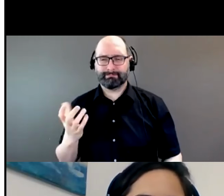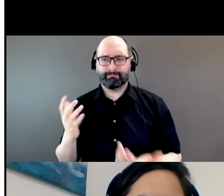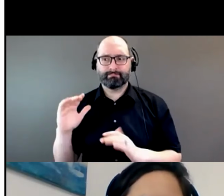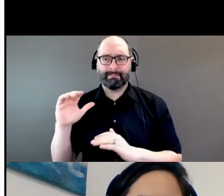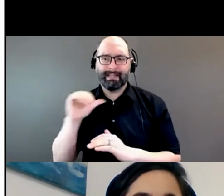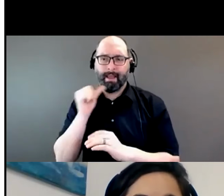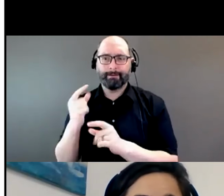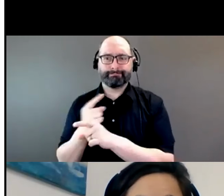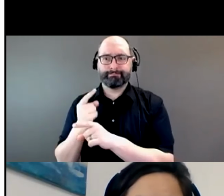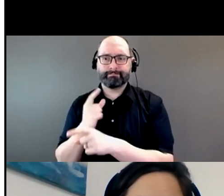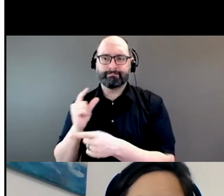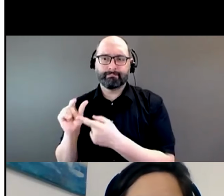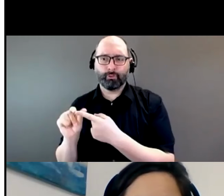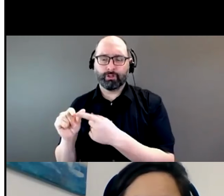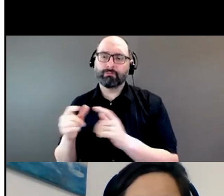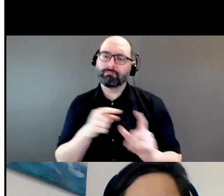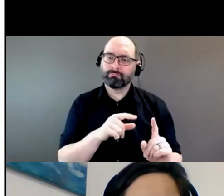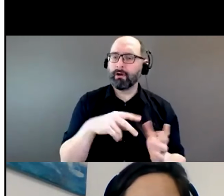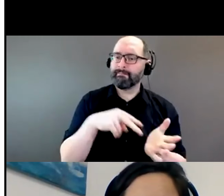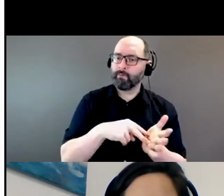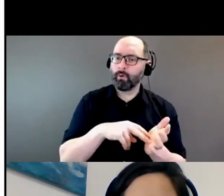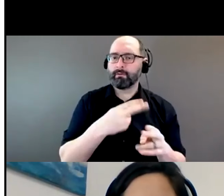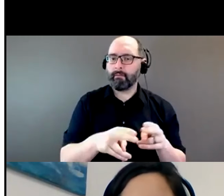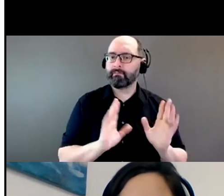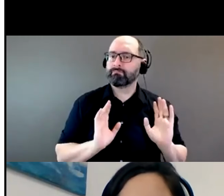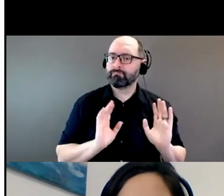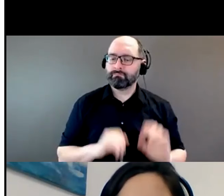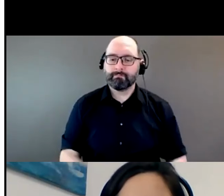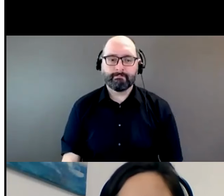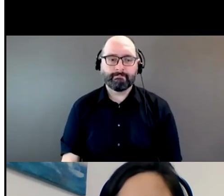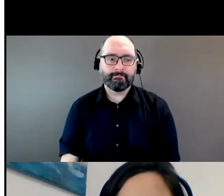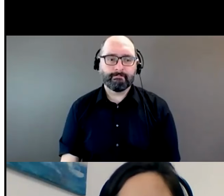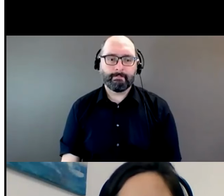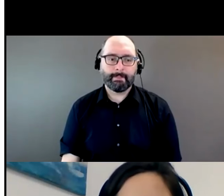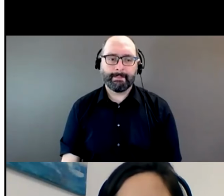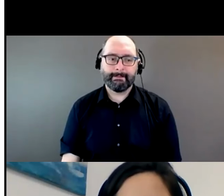be a harder word to recognize for somebody with dementia.